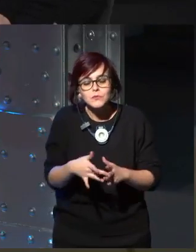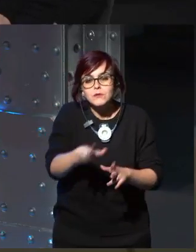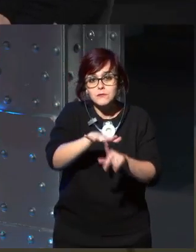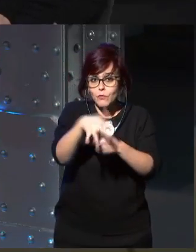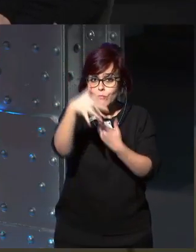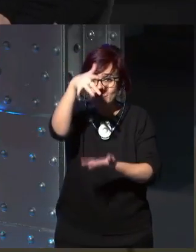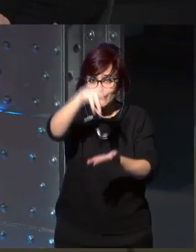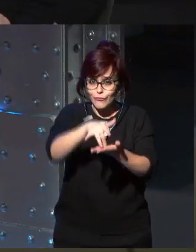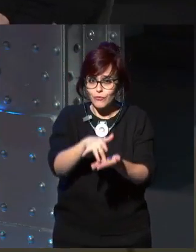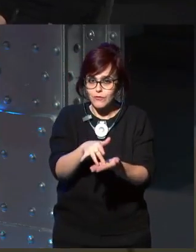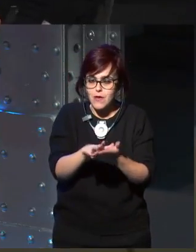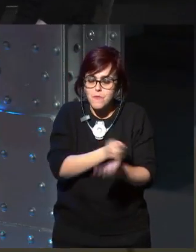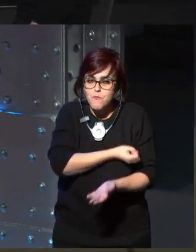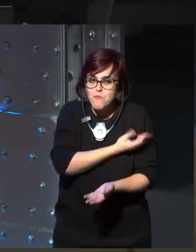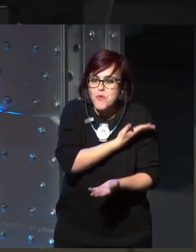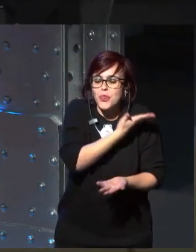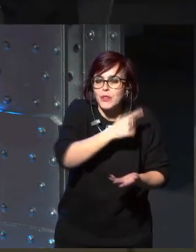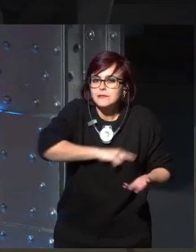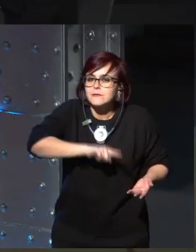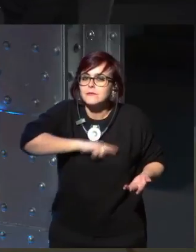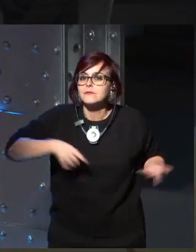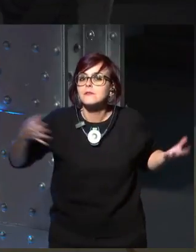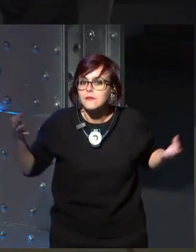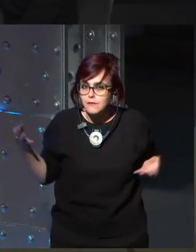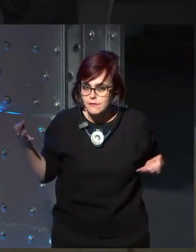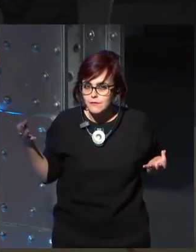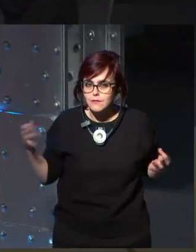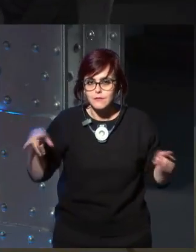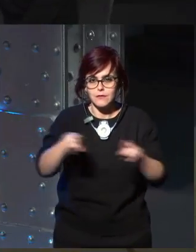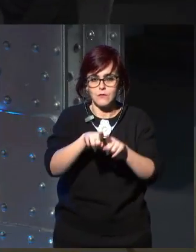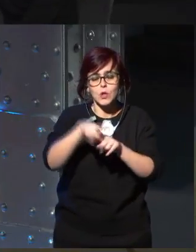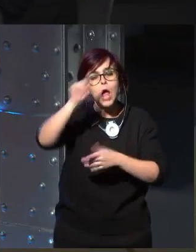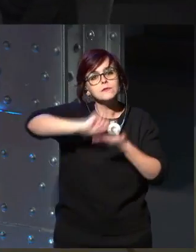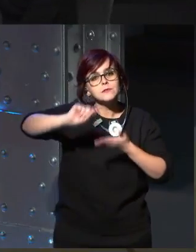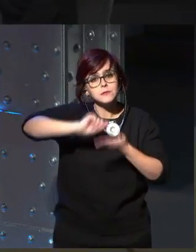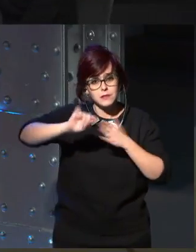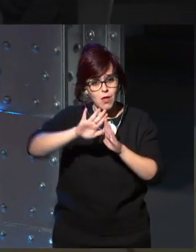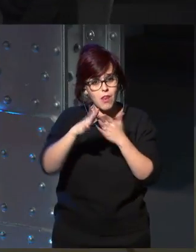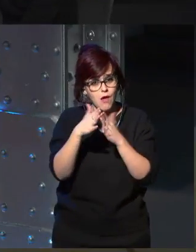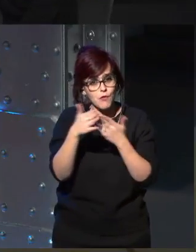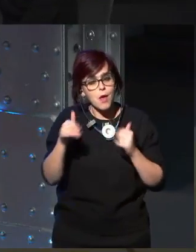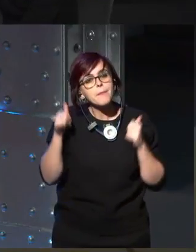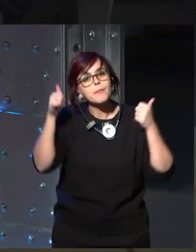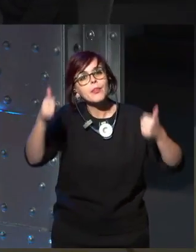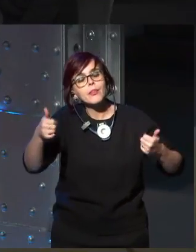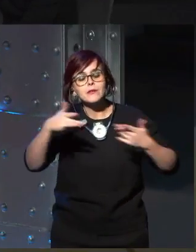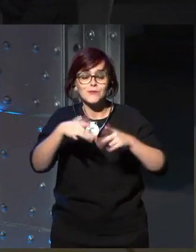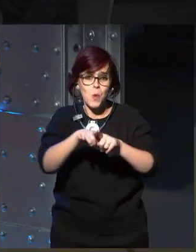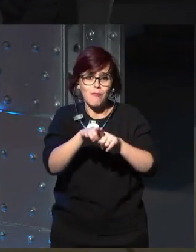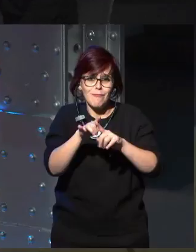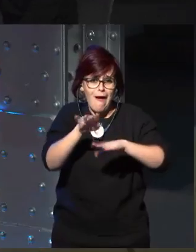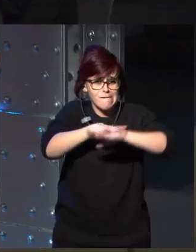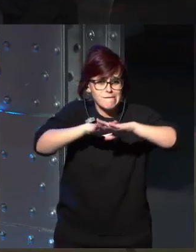terms of when I first sat down, I guess the genesis of this book came in when I wrote a paper